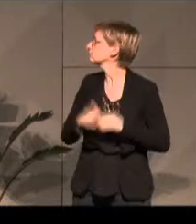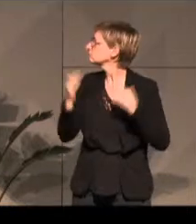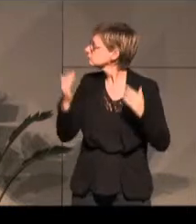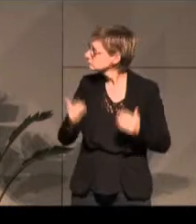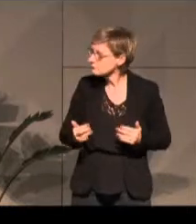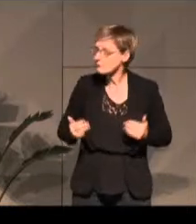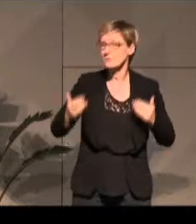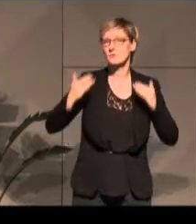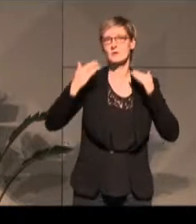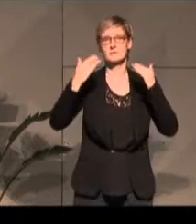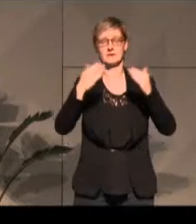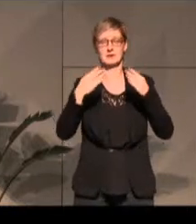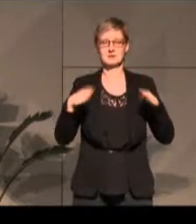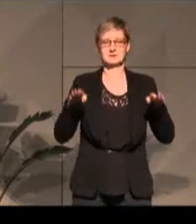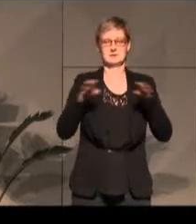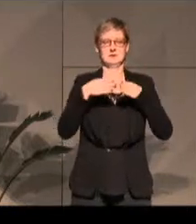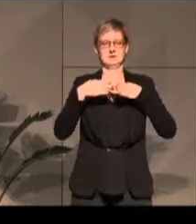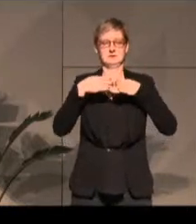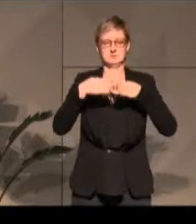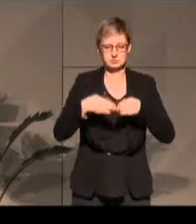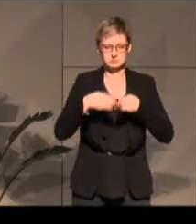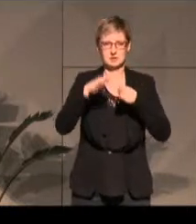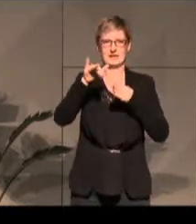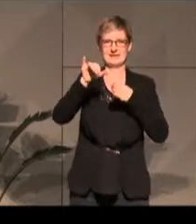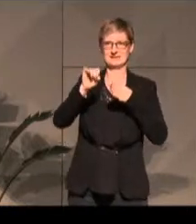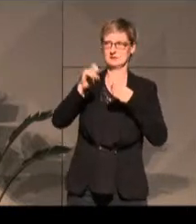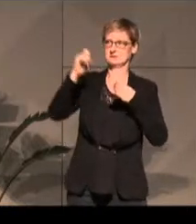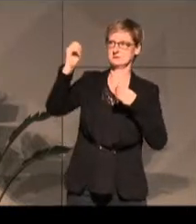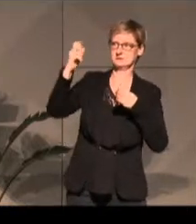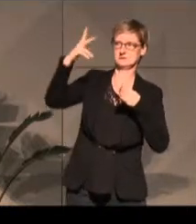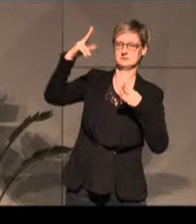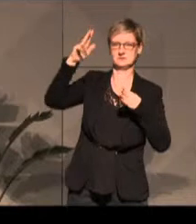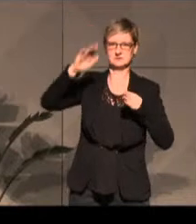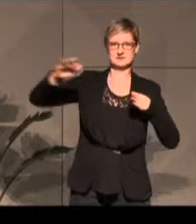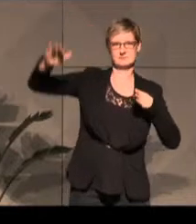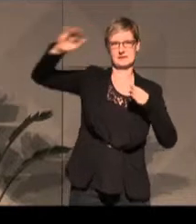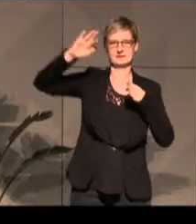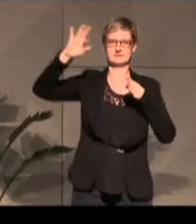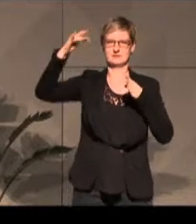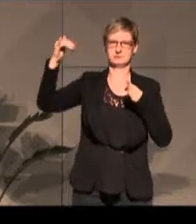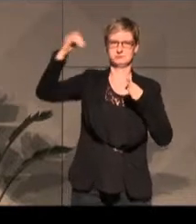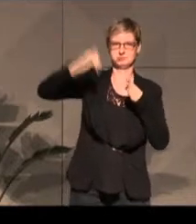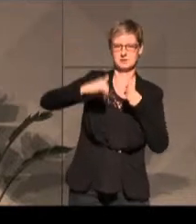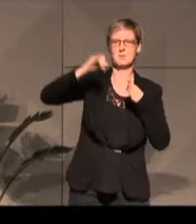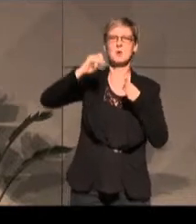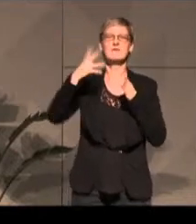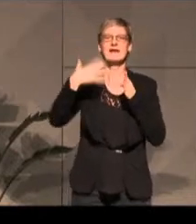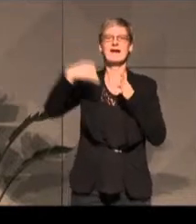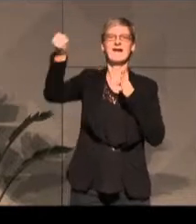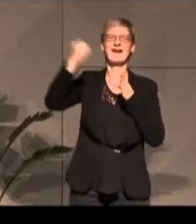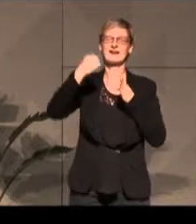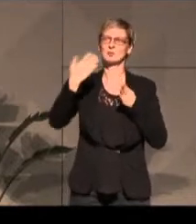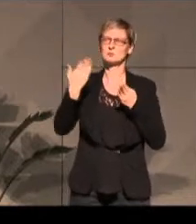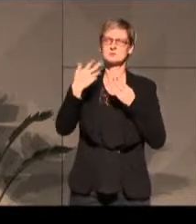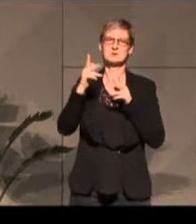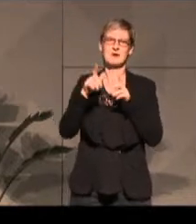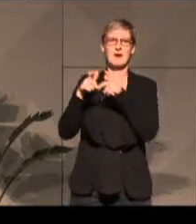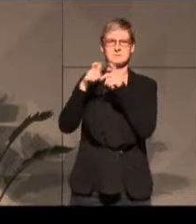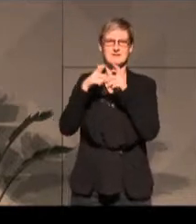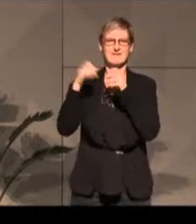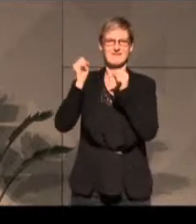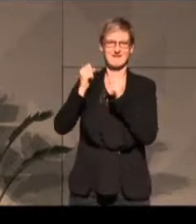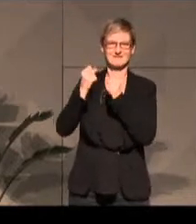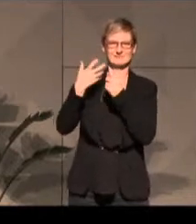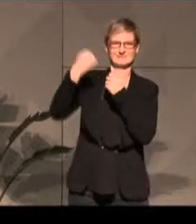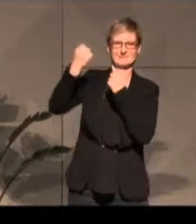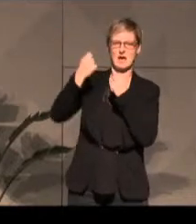laid. Actually, we were completely isolated. Of course, you can travel from the ISS in space to the Earth's